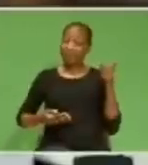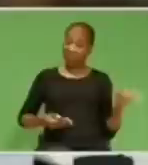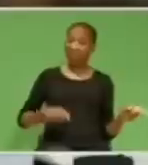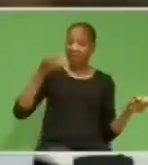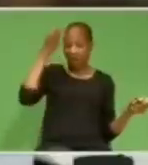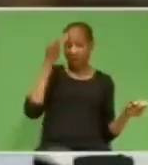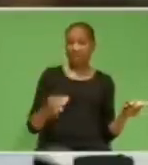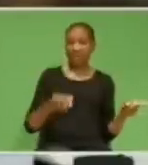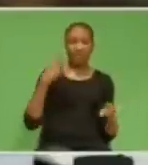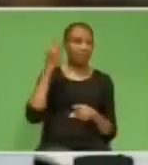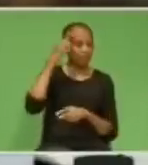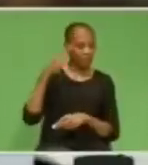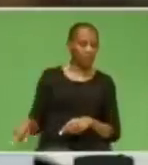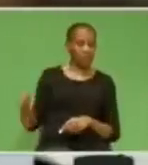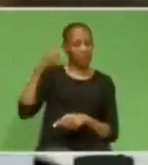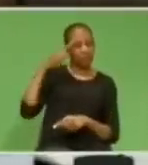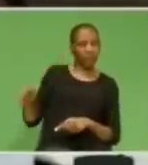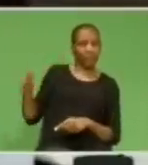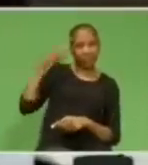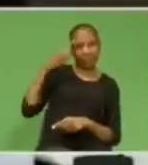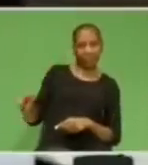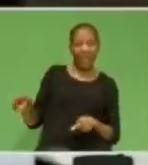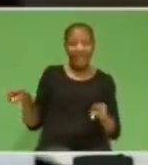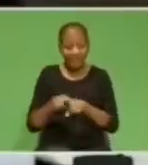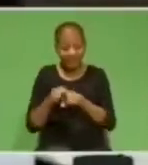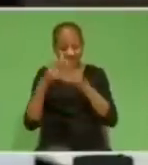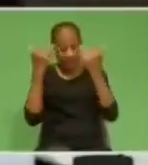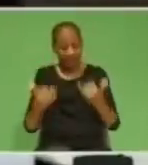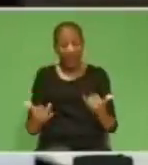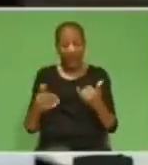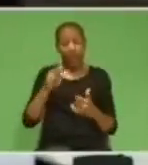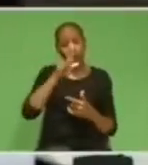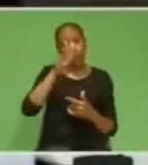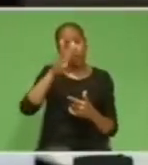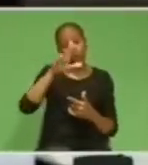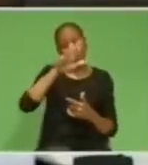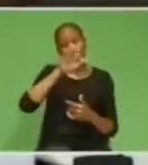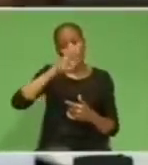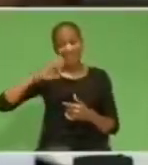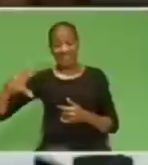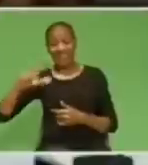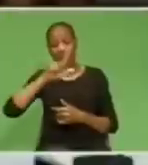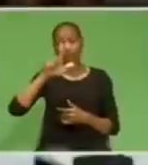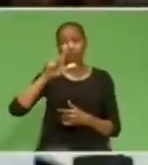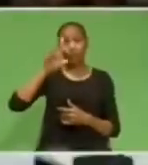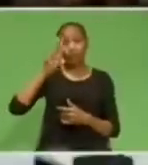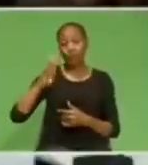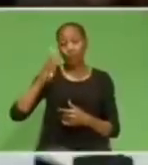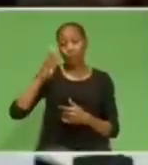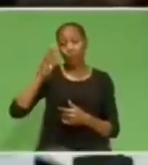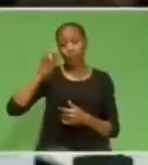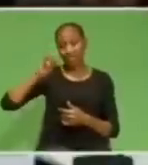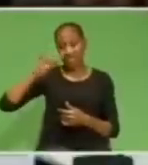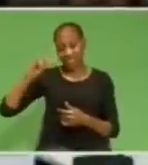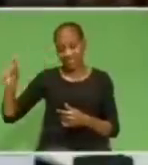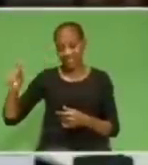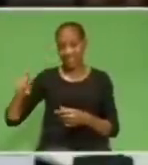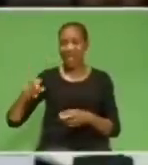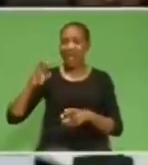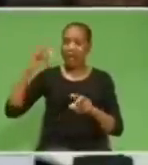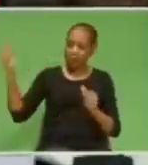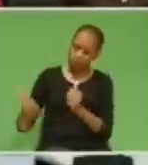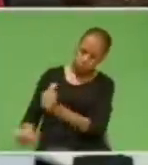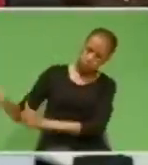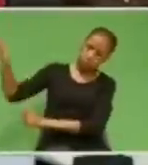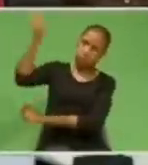current administration. As we have seen now, ilusikisiki Eastern Cape is #1 with rape